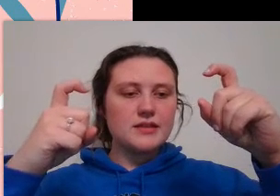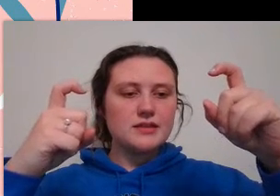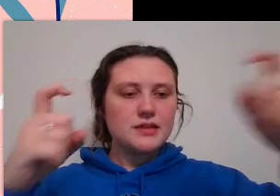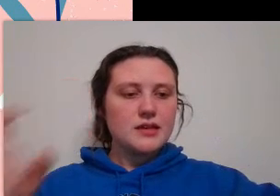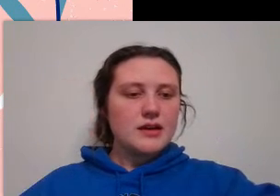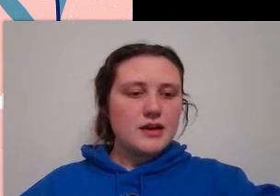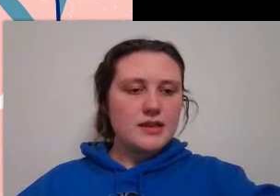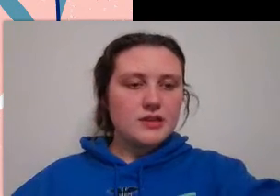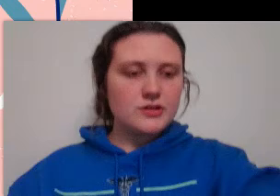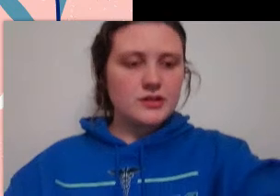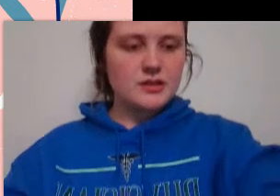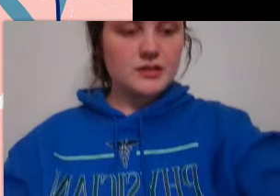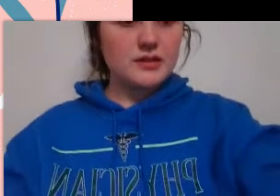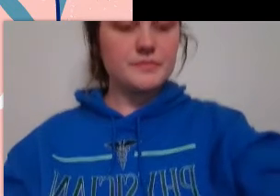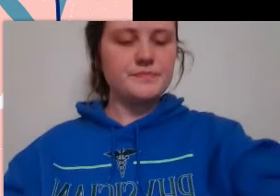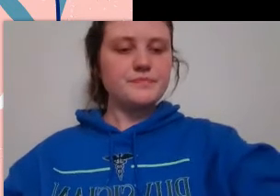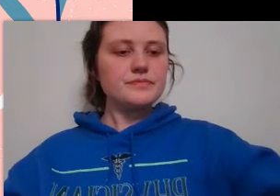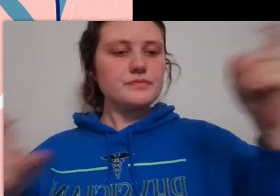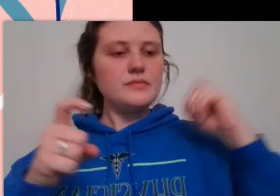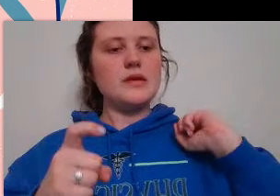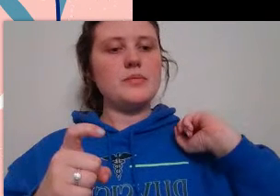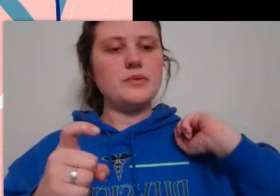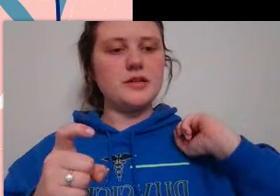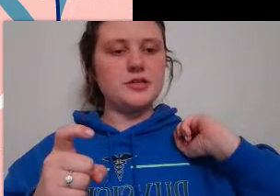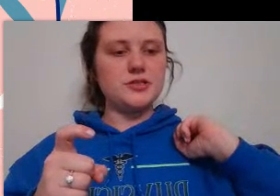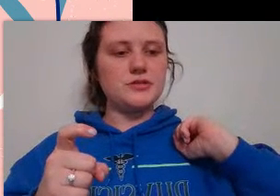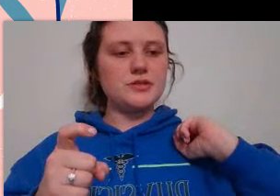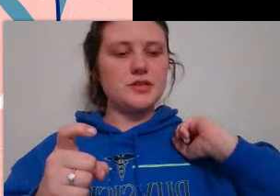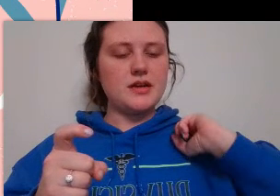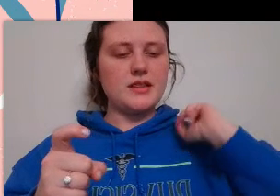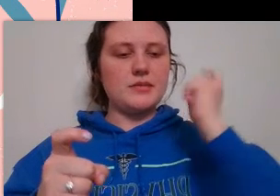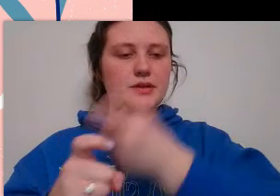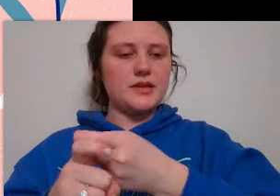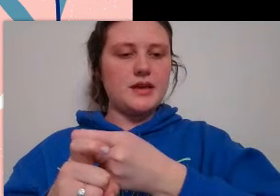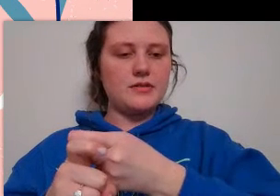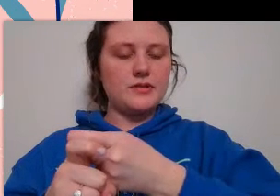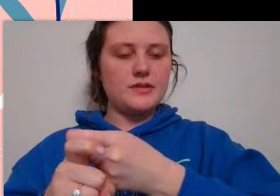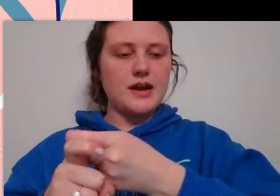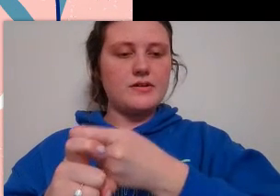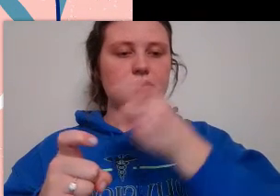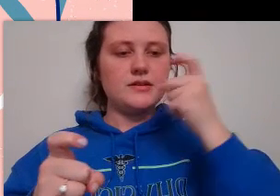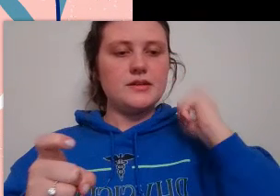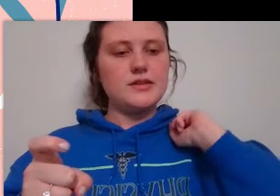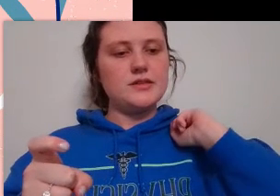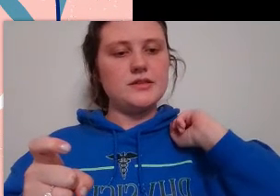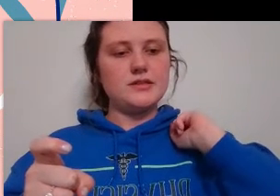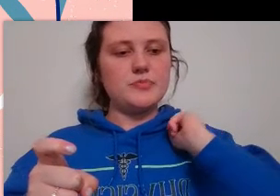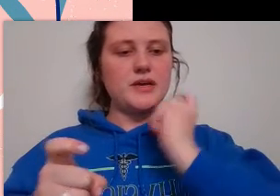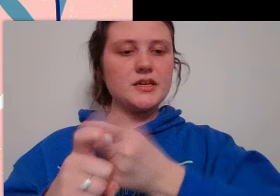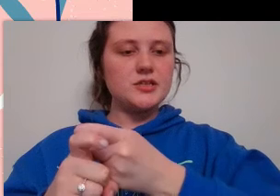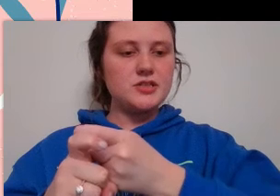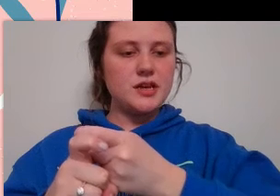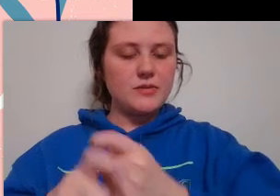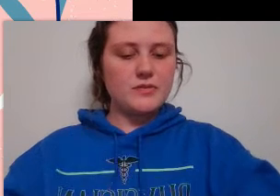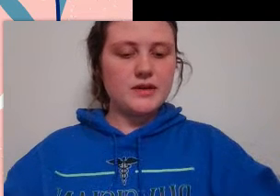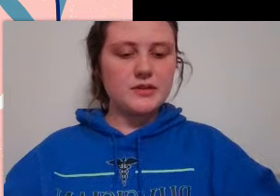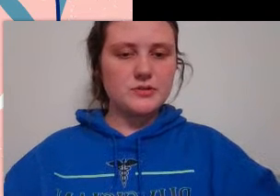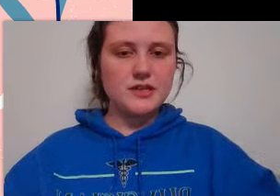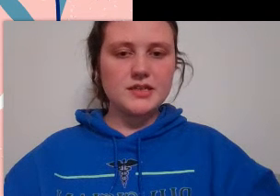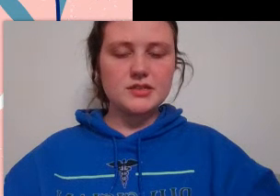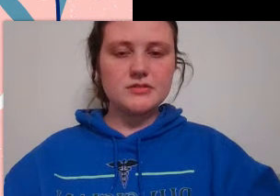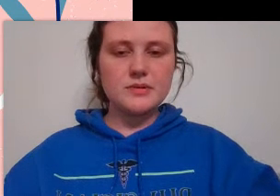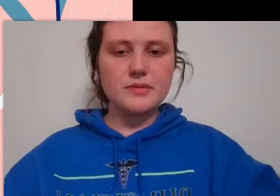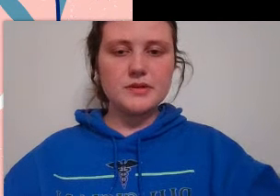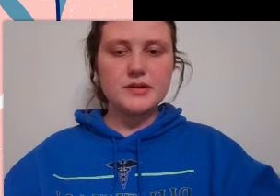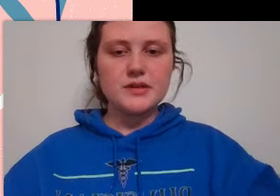two X's, and then you're going to put one on your shoulder and then bring the other one down. So this is Spanish, and one way I